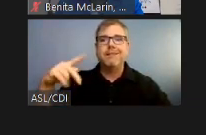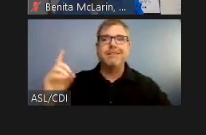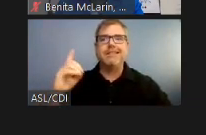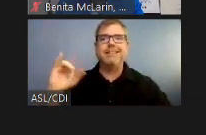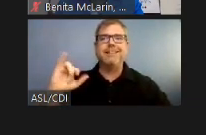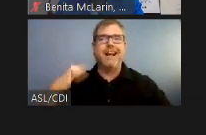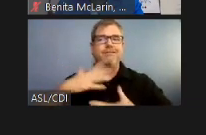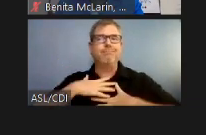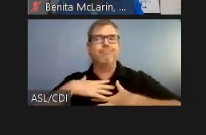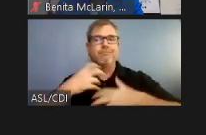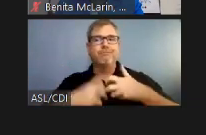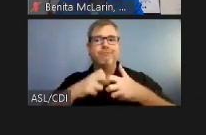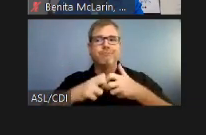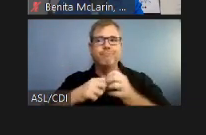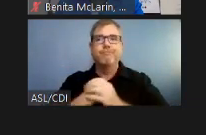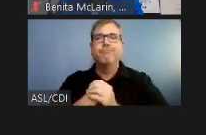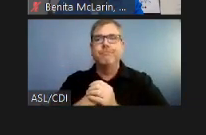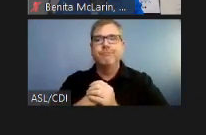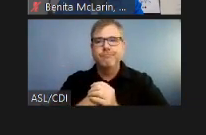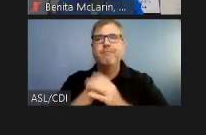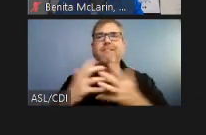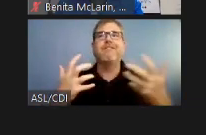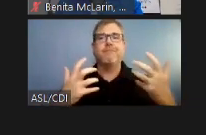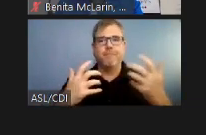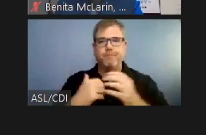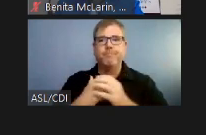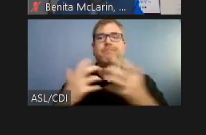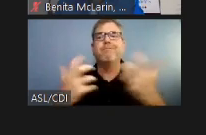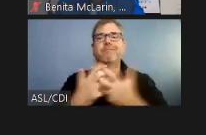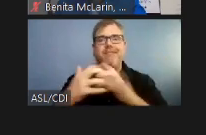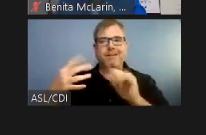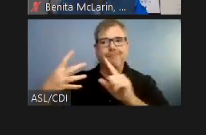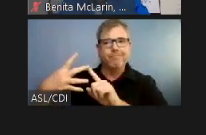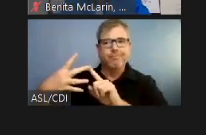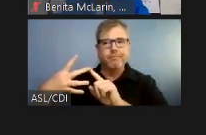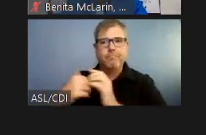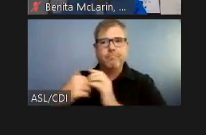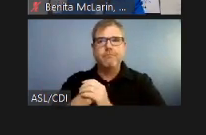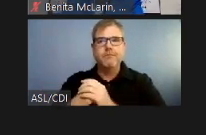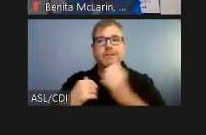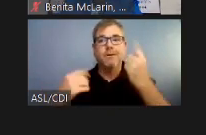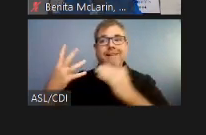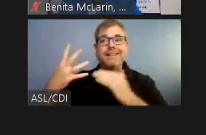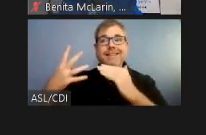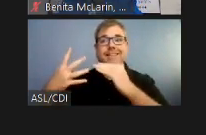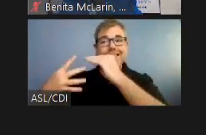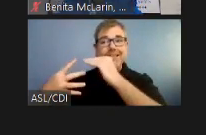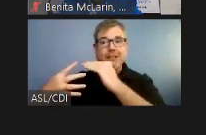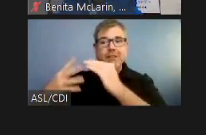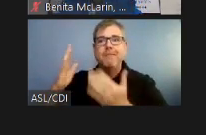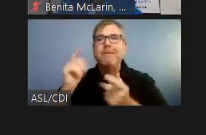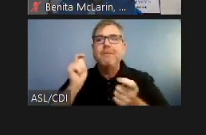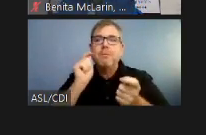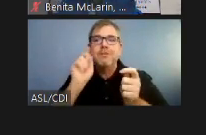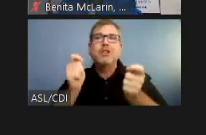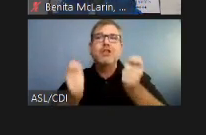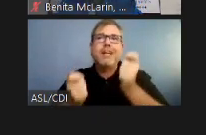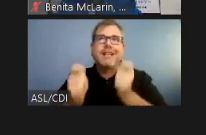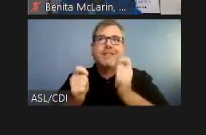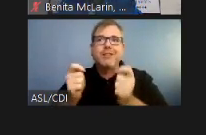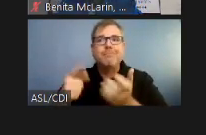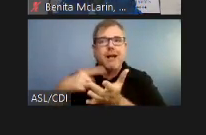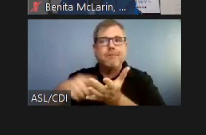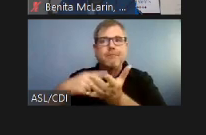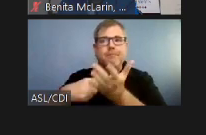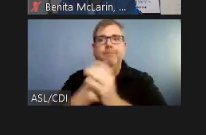discussions about these things change. So somebody who's 65 to 74 with we